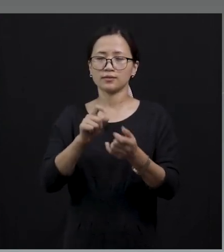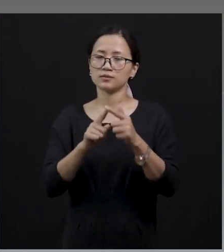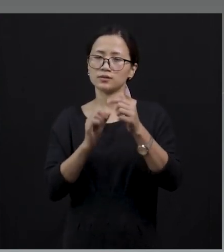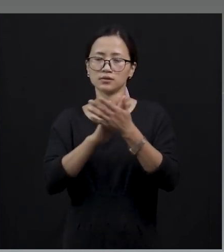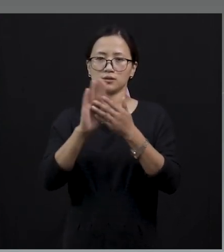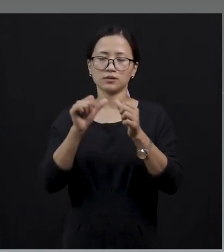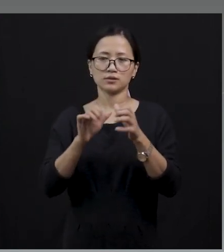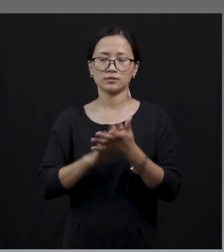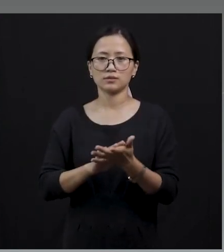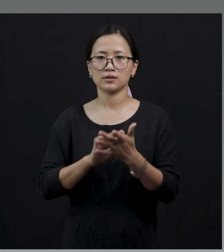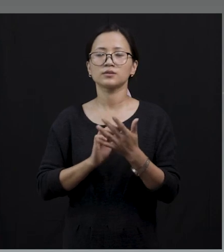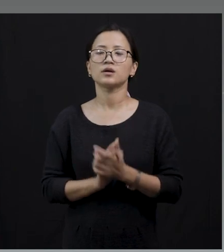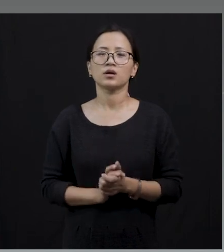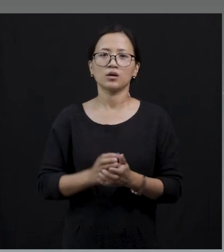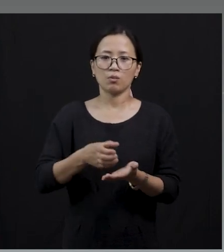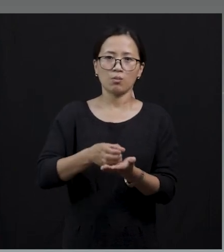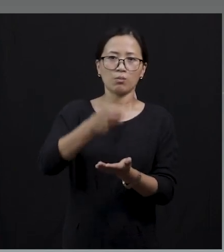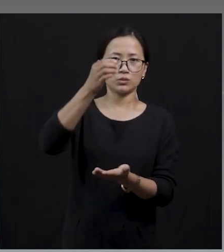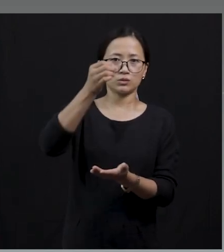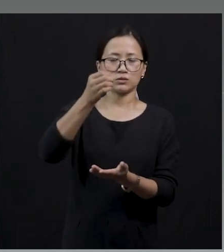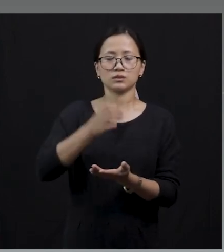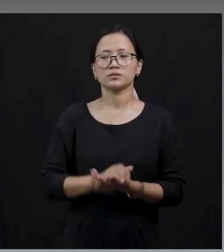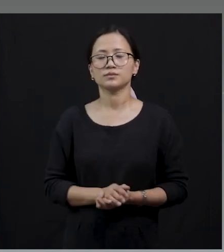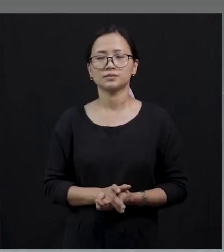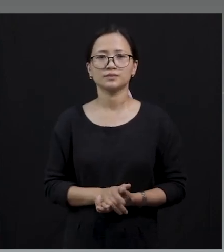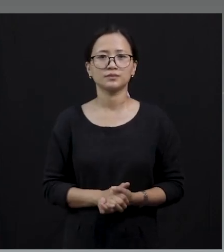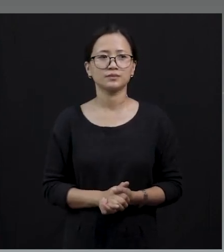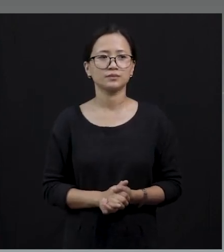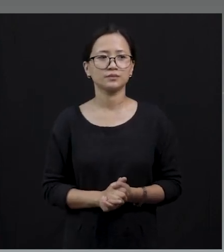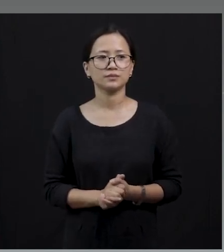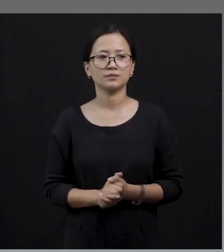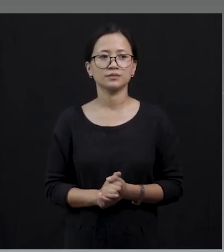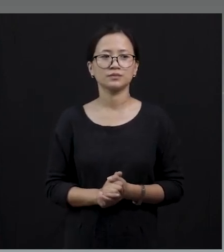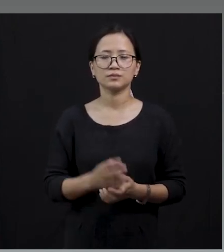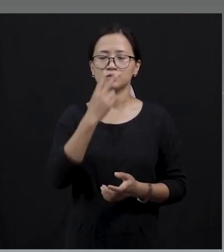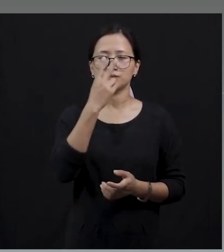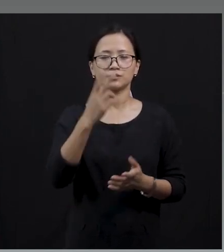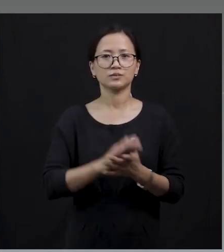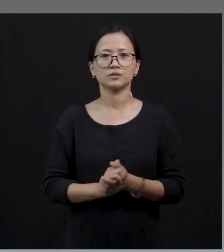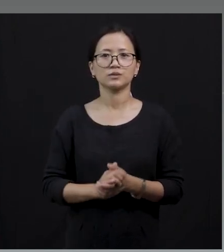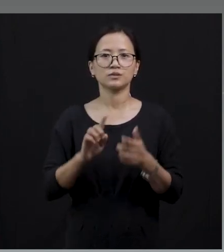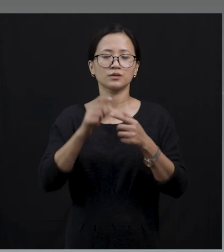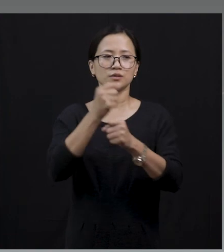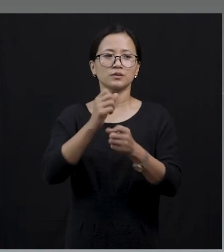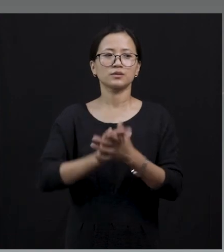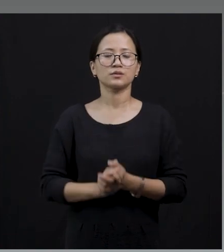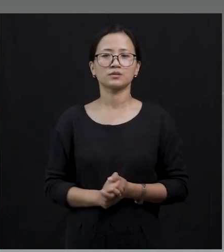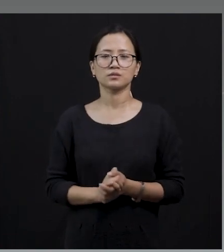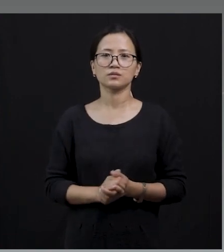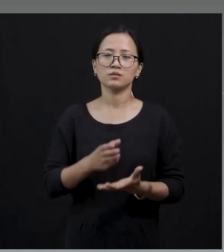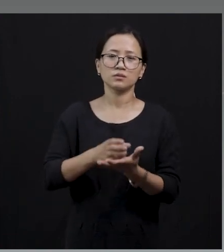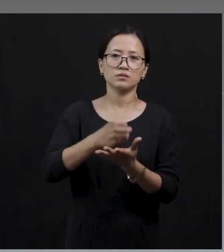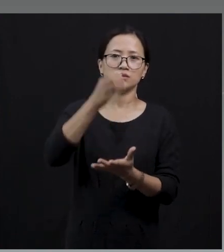has less water than this bottle. Okay? And finally, we can also look at this example. This is